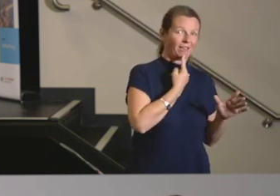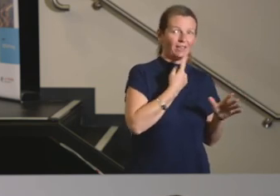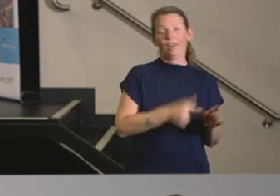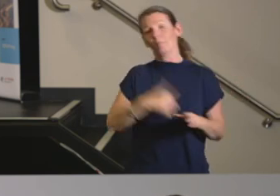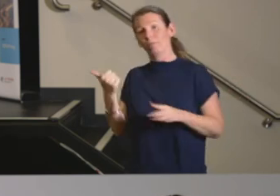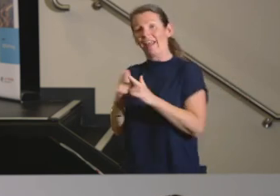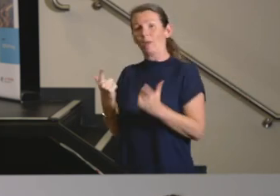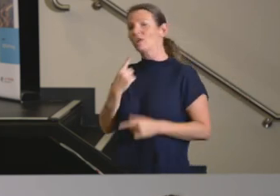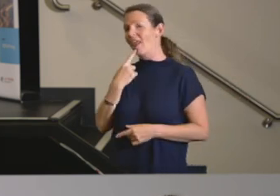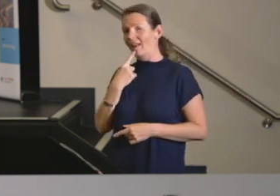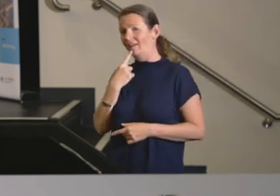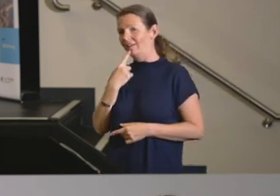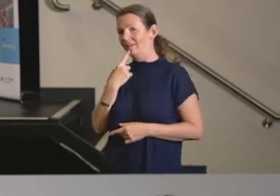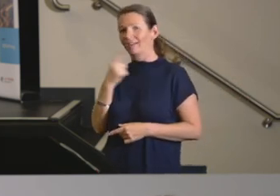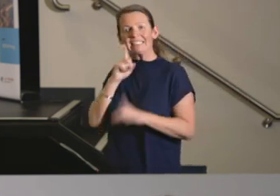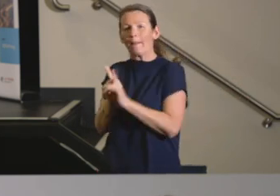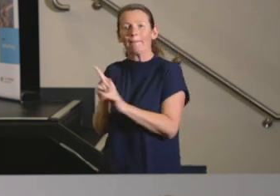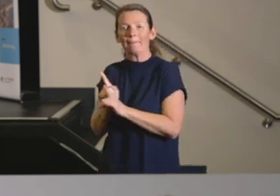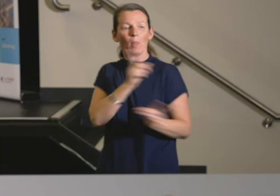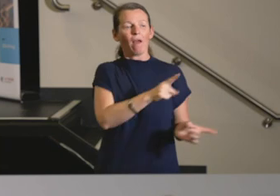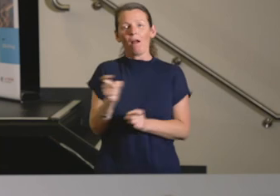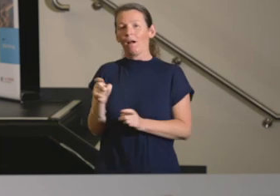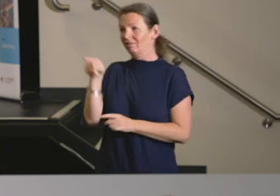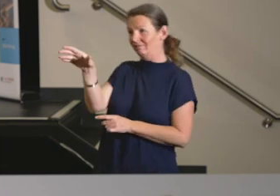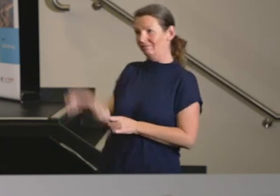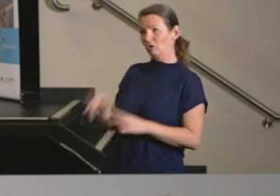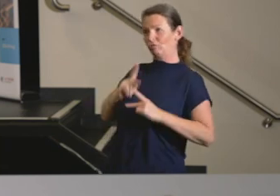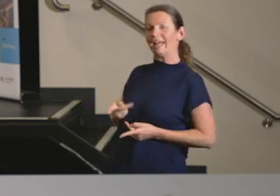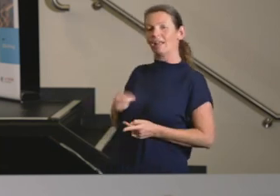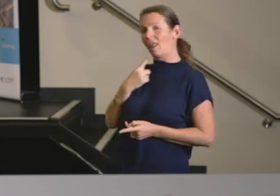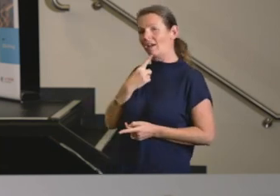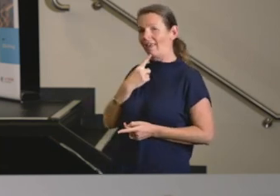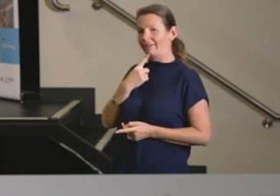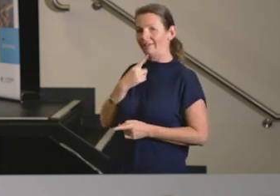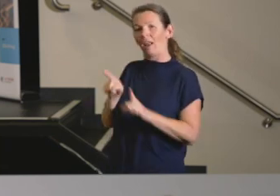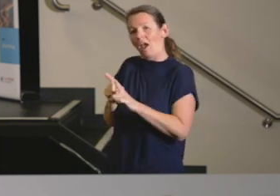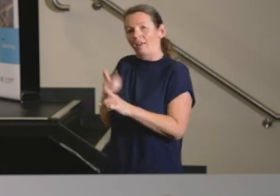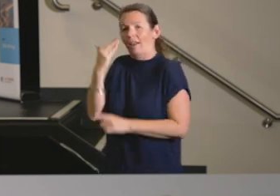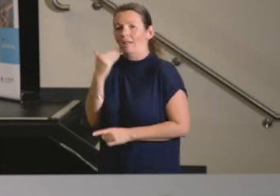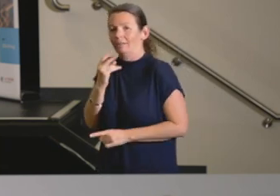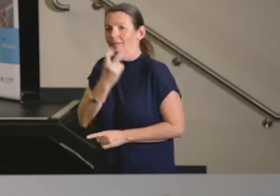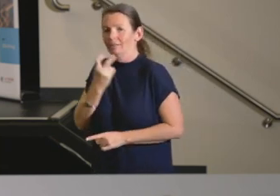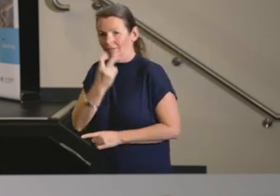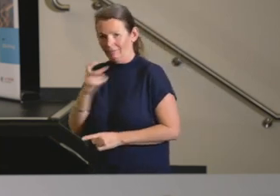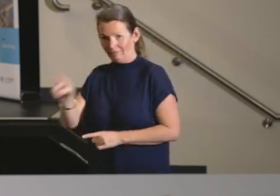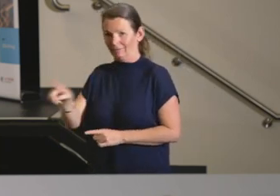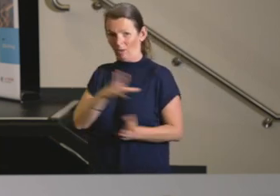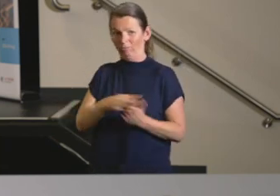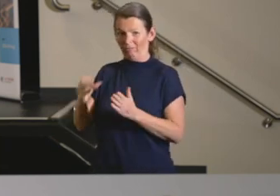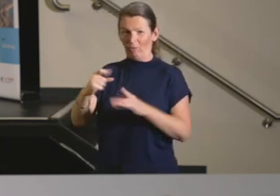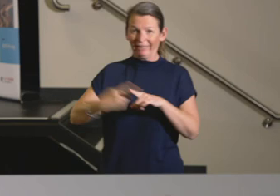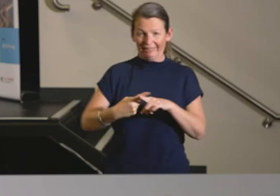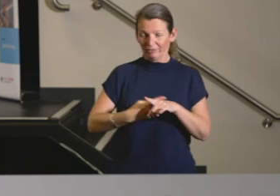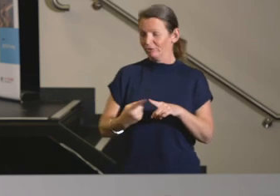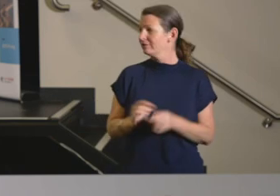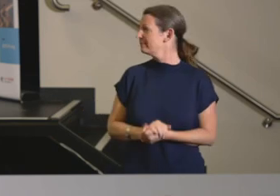it's also derived from the English language, so they dropped that, and then they call themselves ladies. And this is a word that they earned for themselves, and it's a word that describes not just